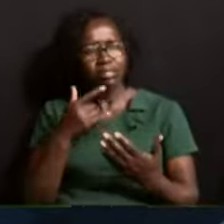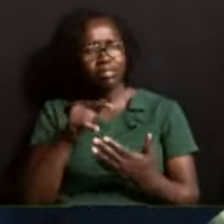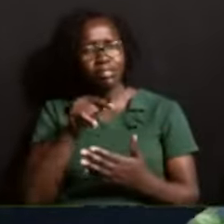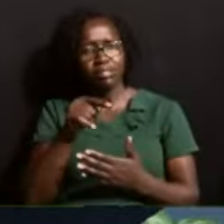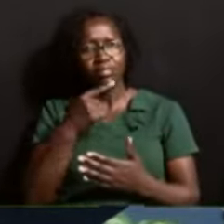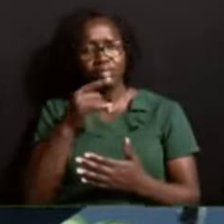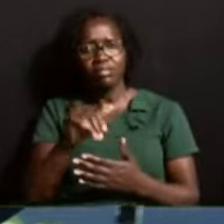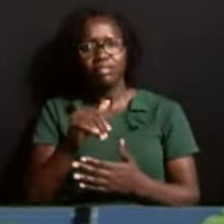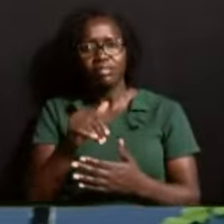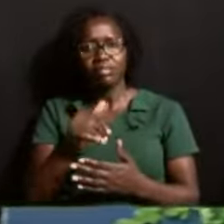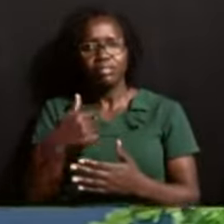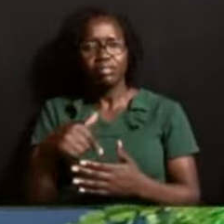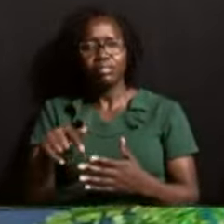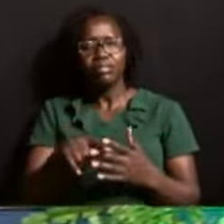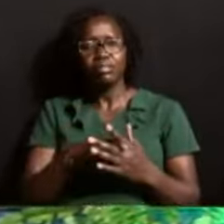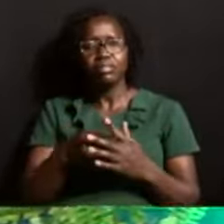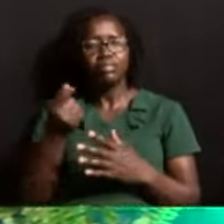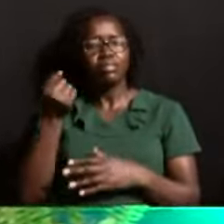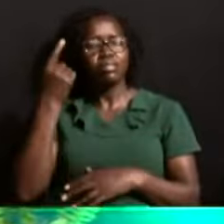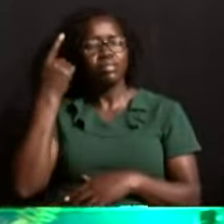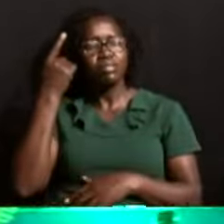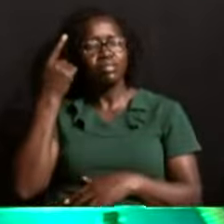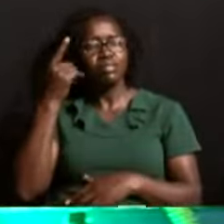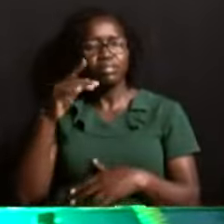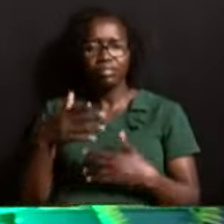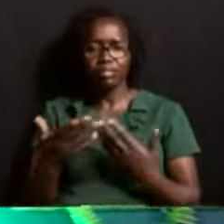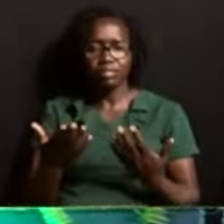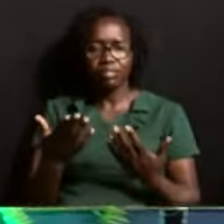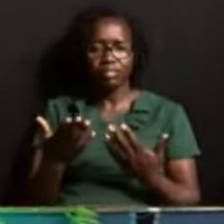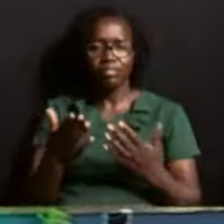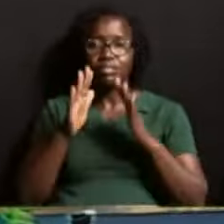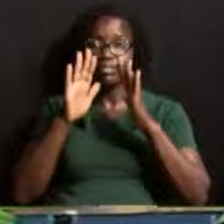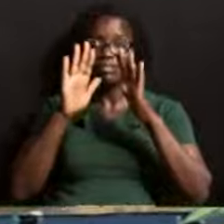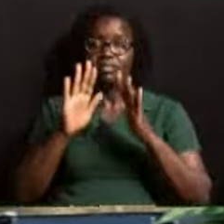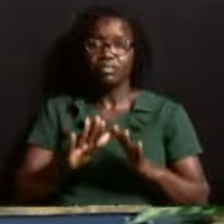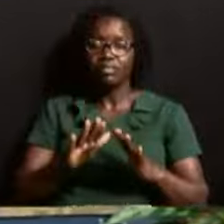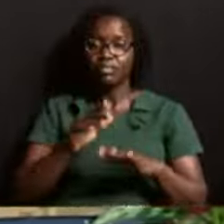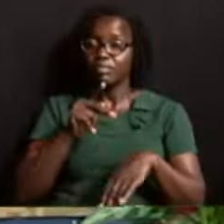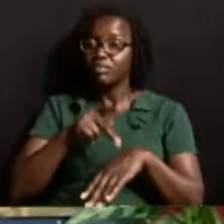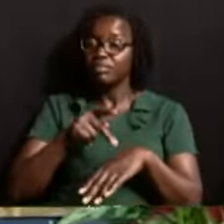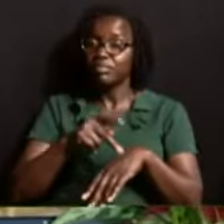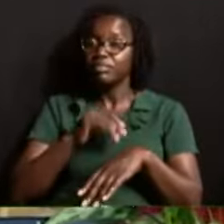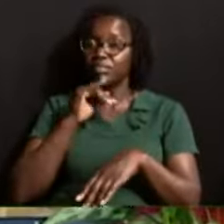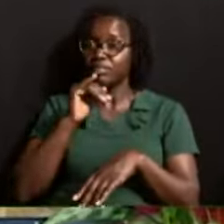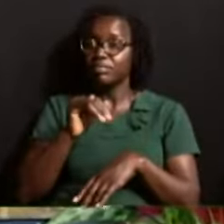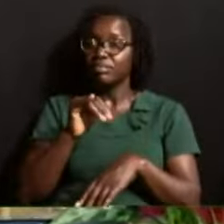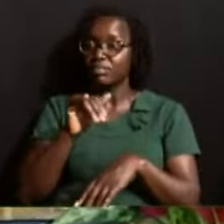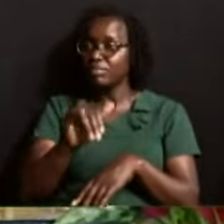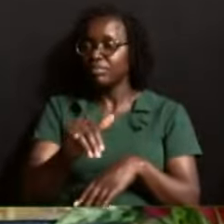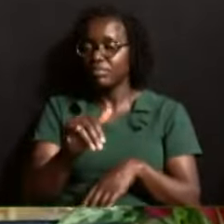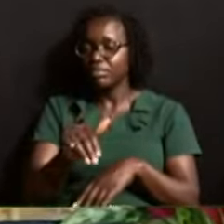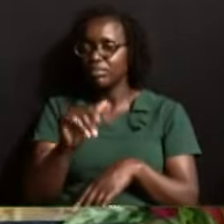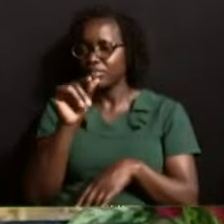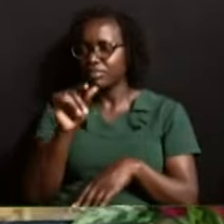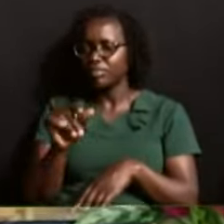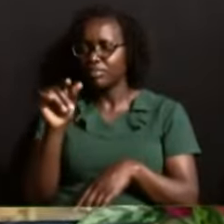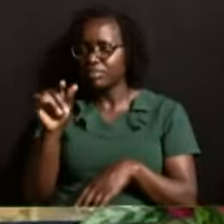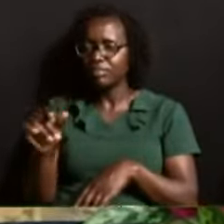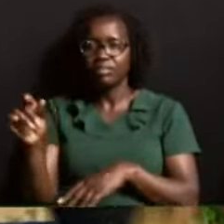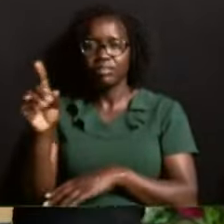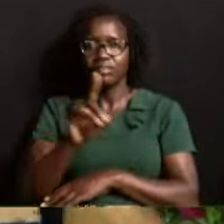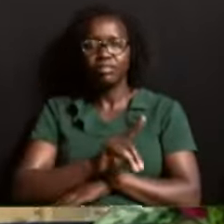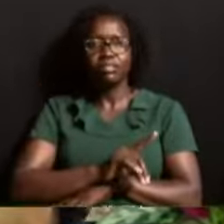order for us to begin to understand how important this principle is, that each day,